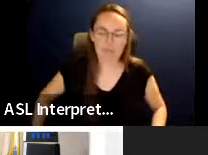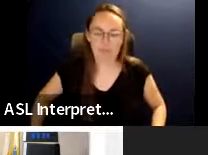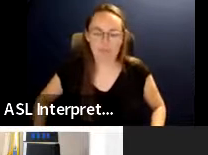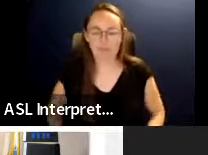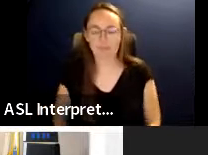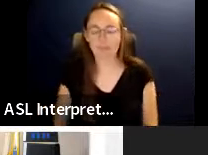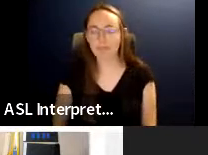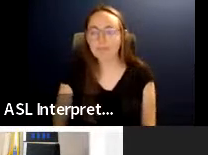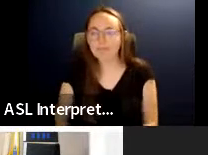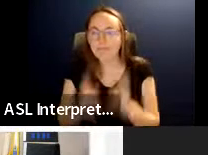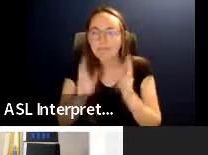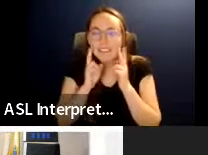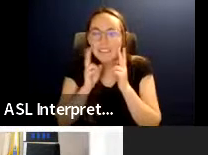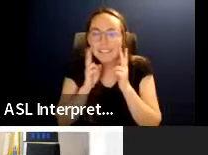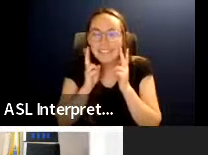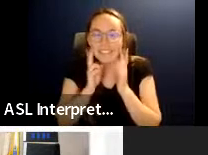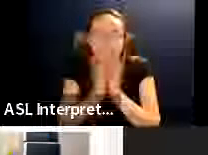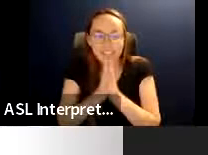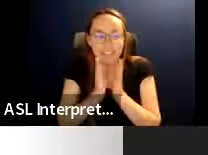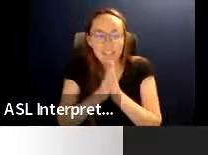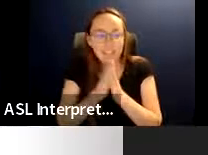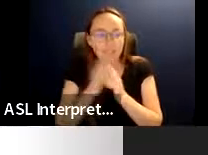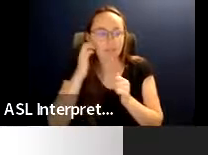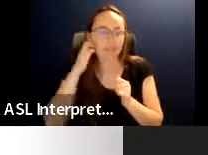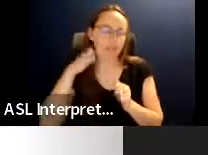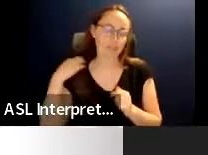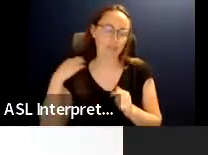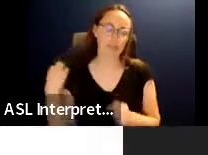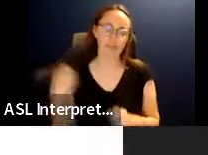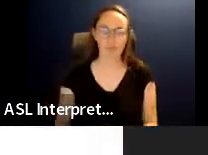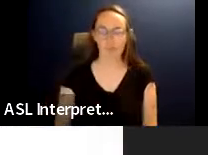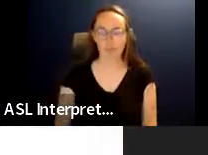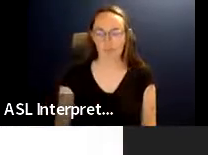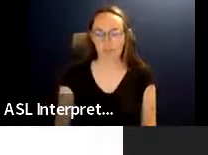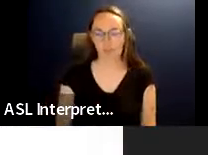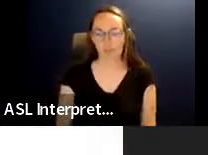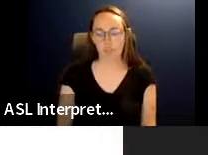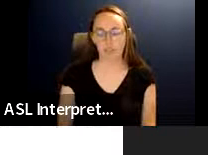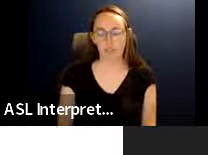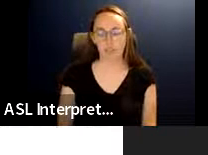Right. Let's see if, and just to save on